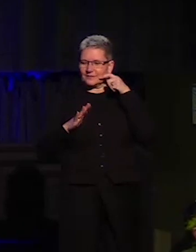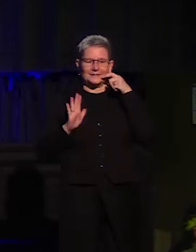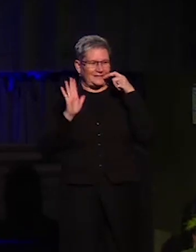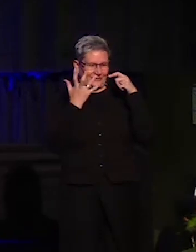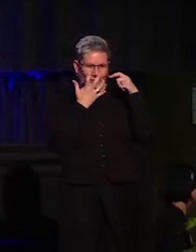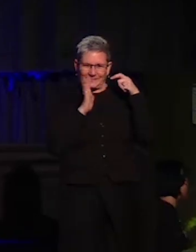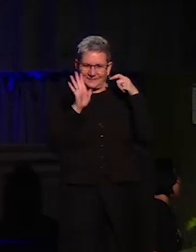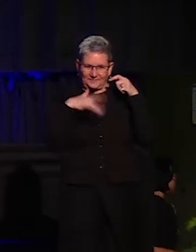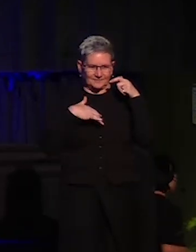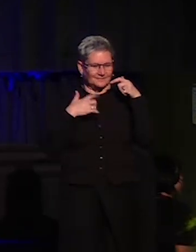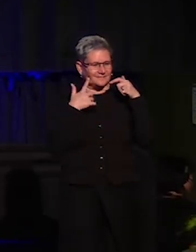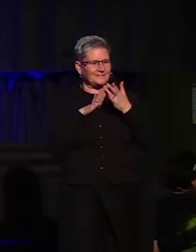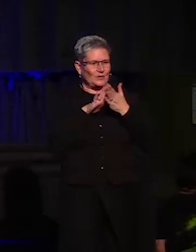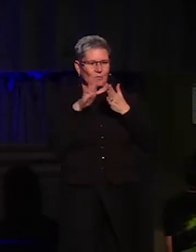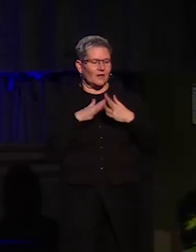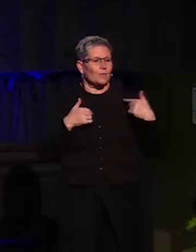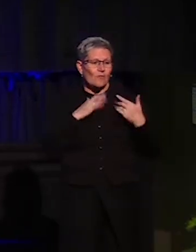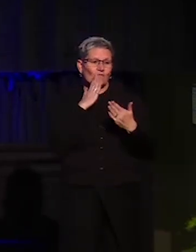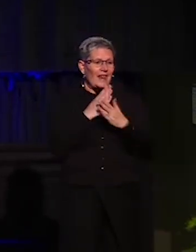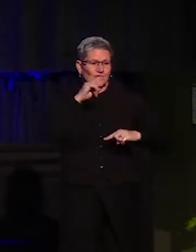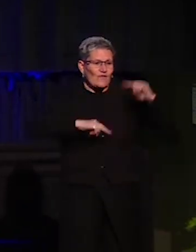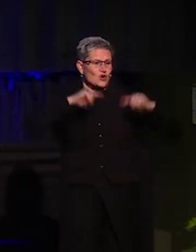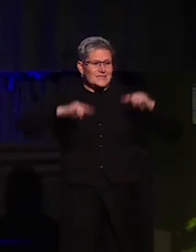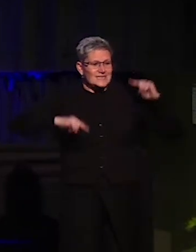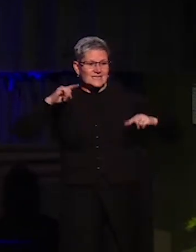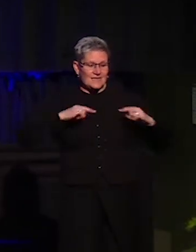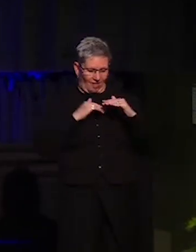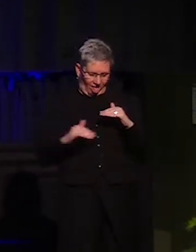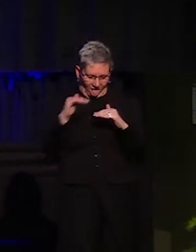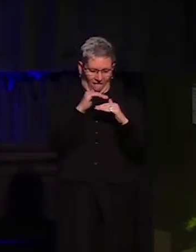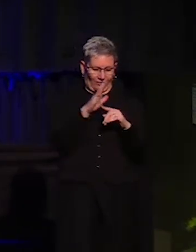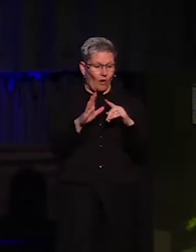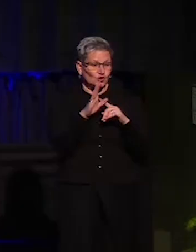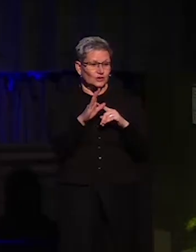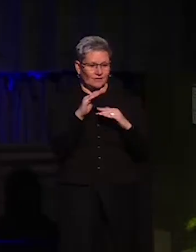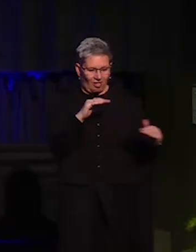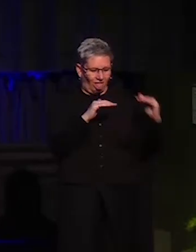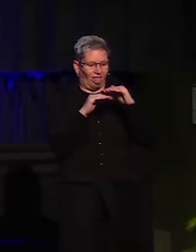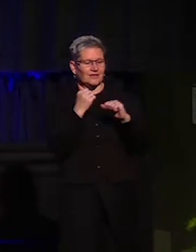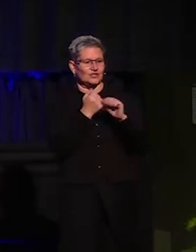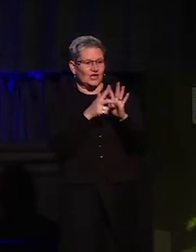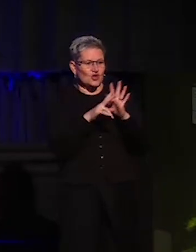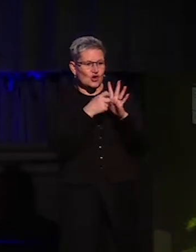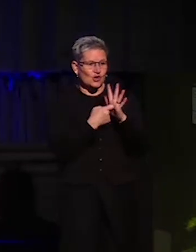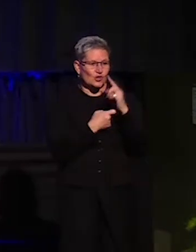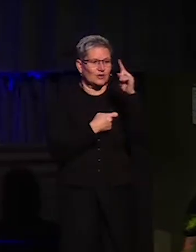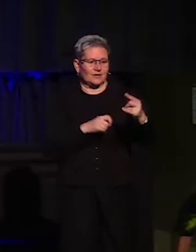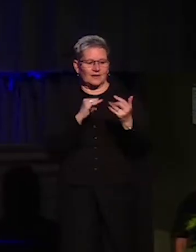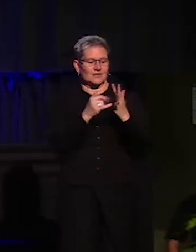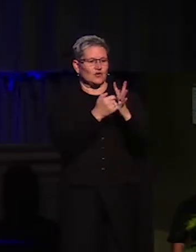day. Especially how diverse we are. When you layer on culture, gender,